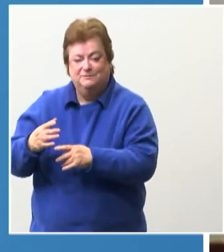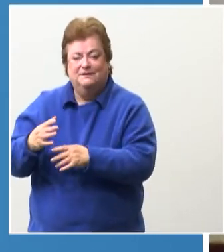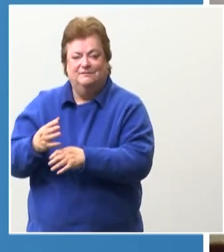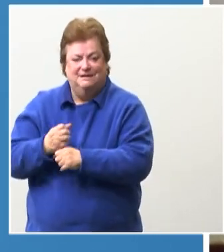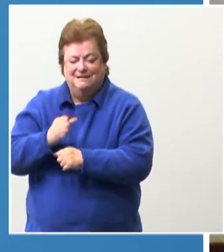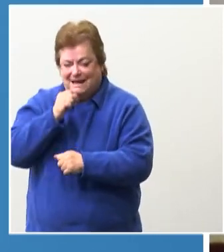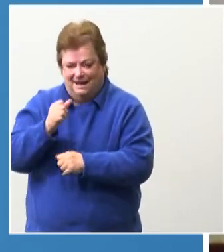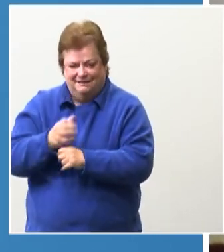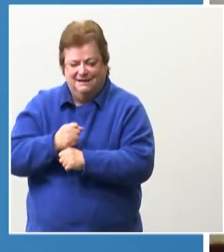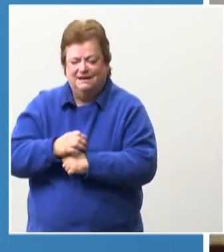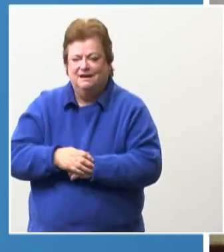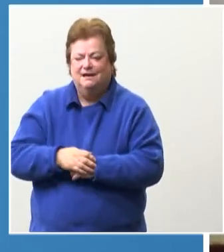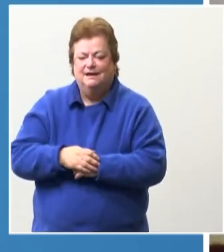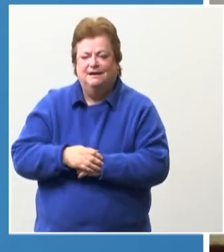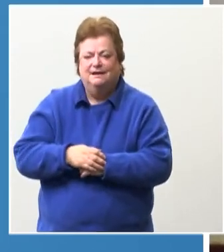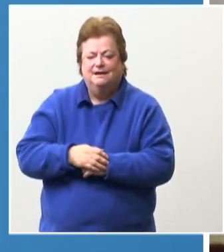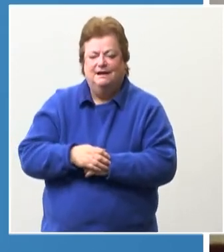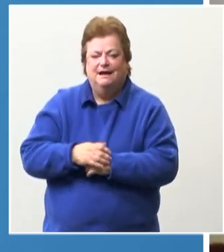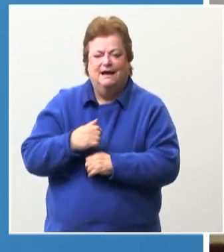can't say that enough.